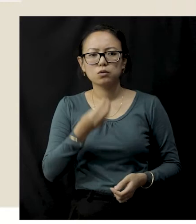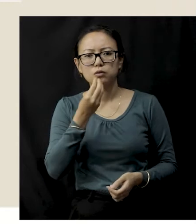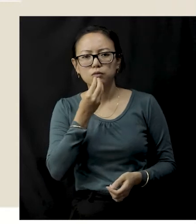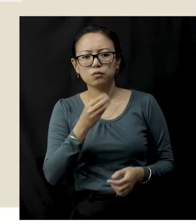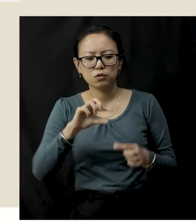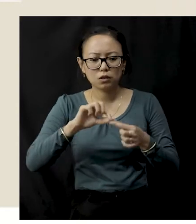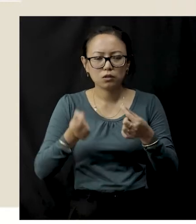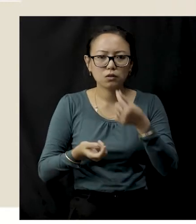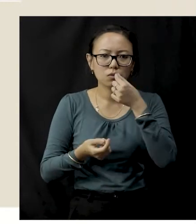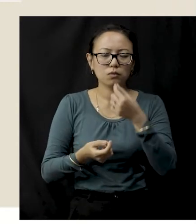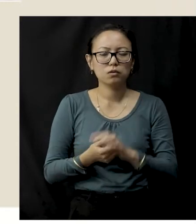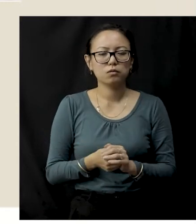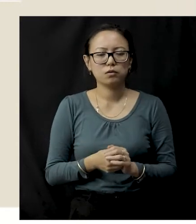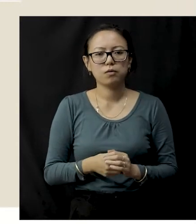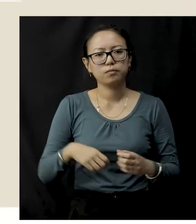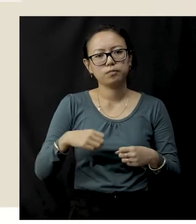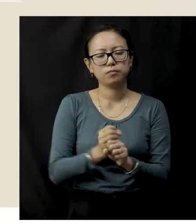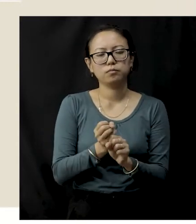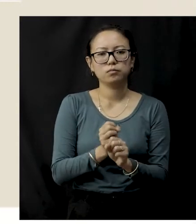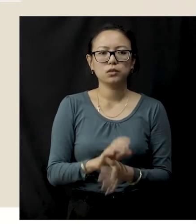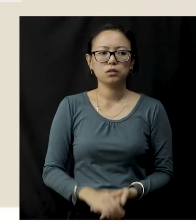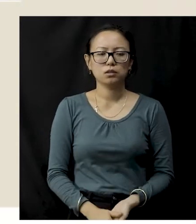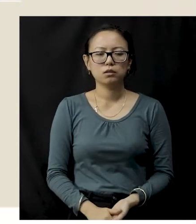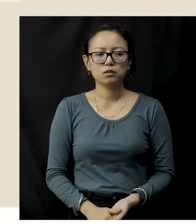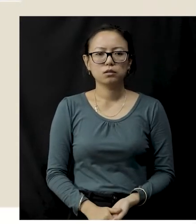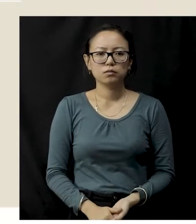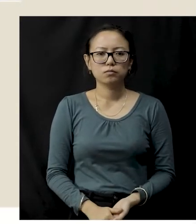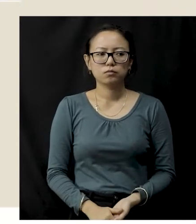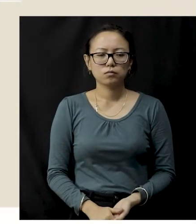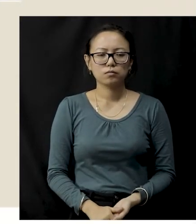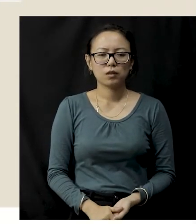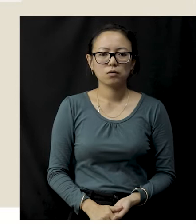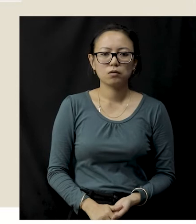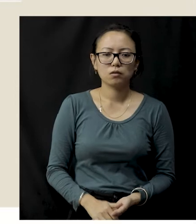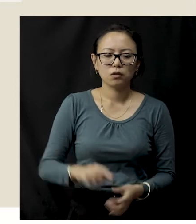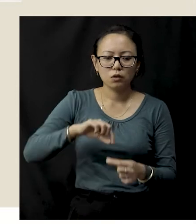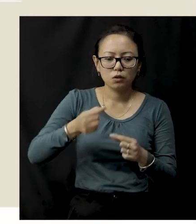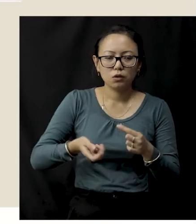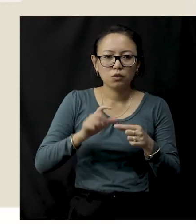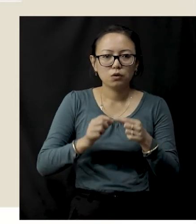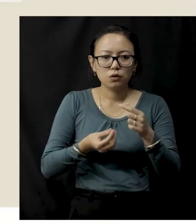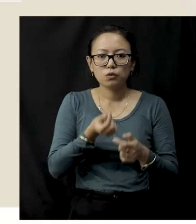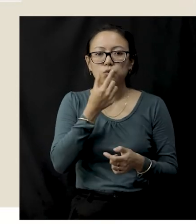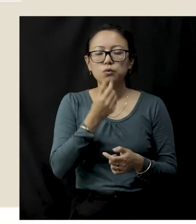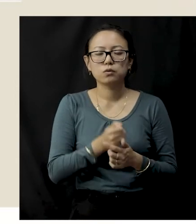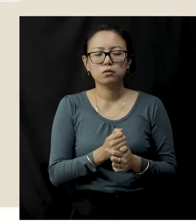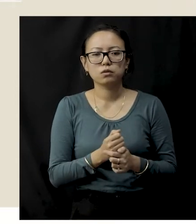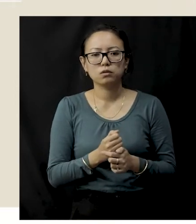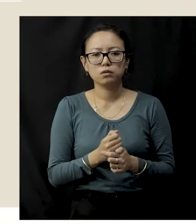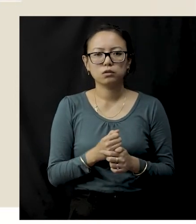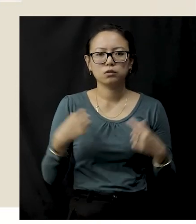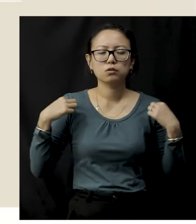wearing now, they all come from factory and industries, right? So in these factories and industries, wheels